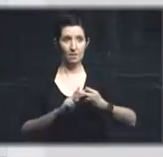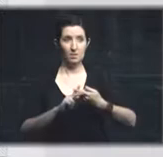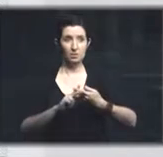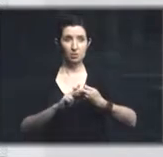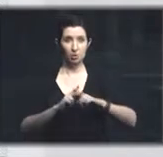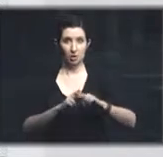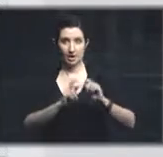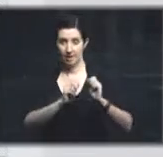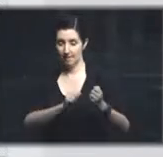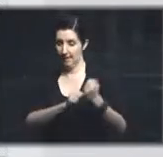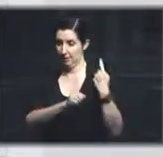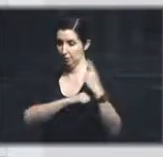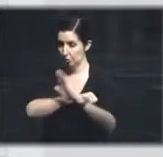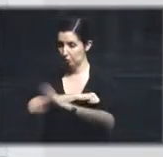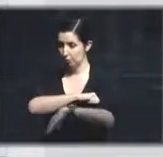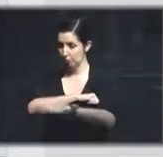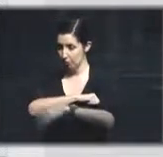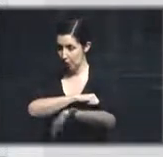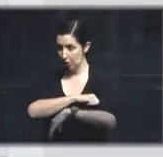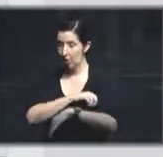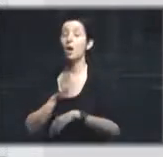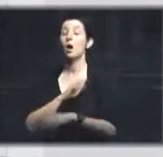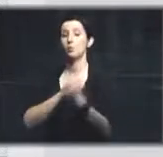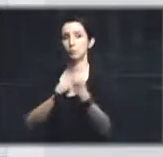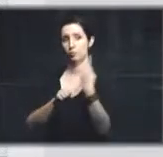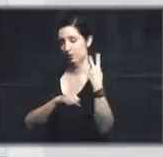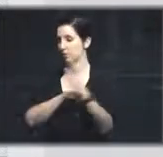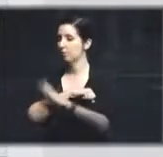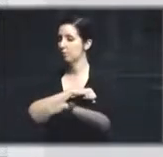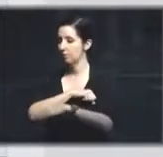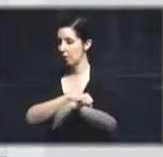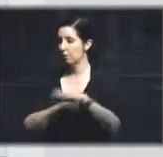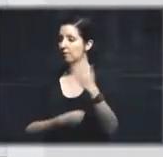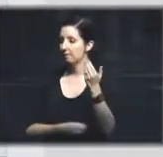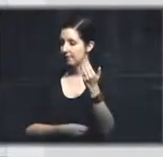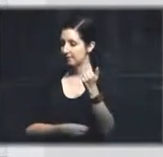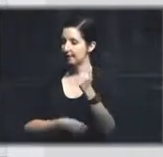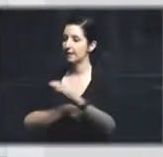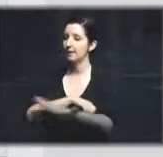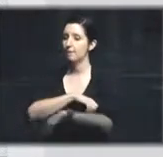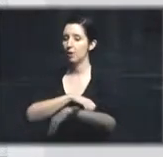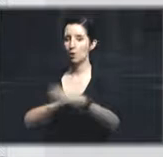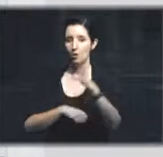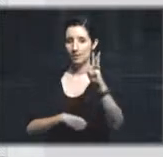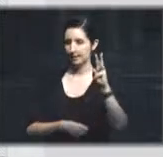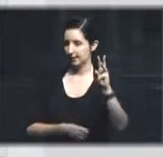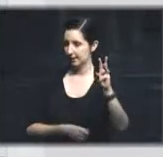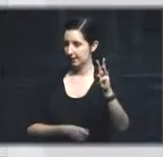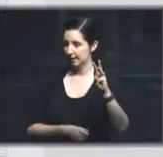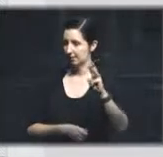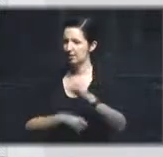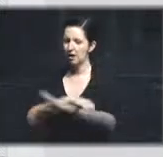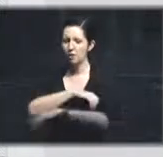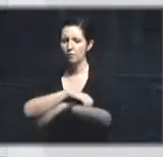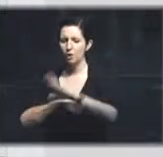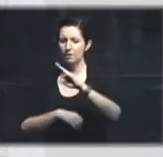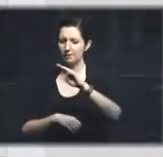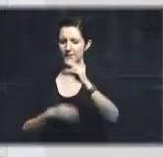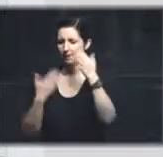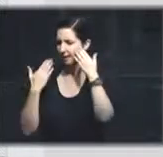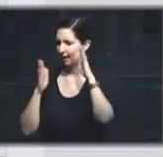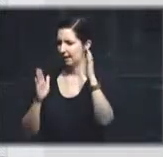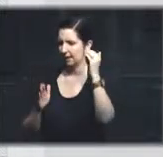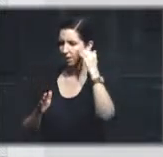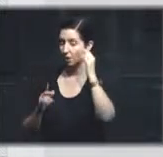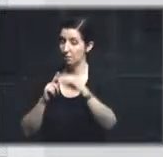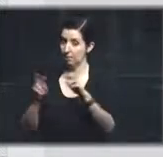fall of 16, that's, of course, the most recent data we have. We don't know quite where we are for fall of 17, but I have my fingers crossed that we can continue